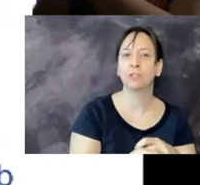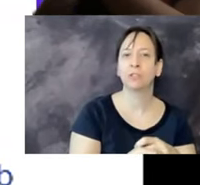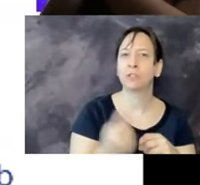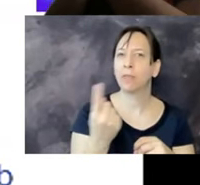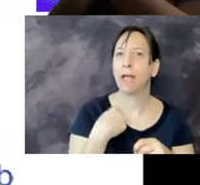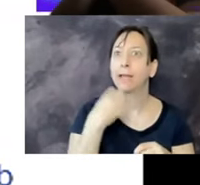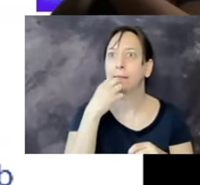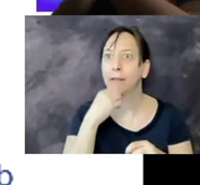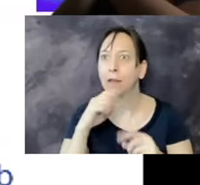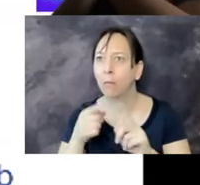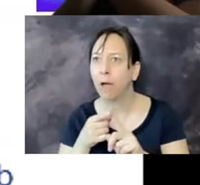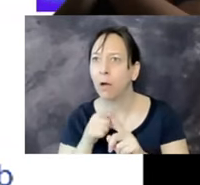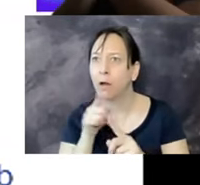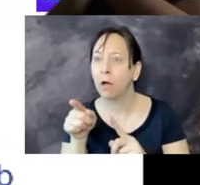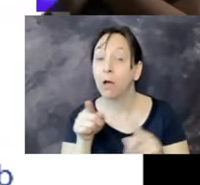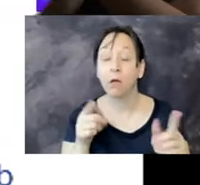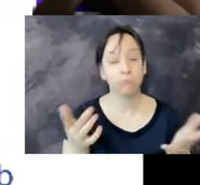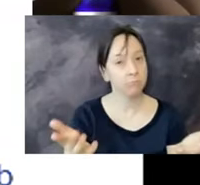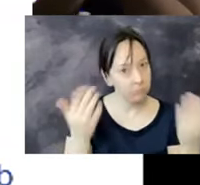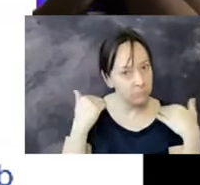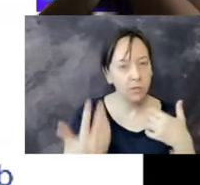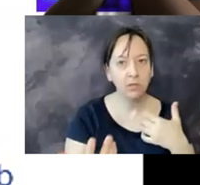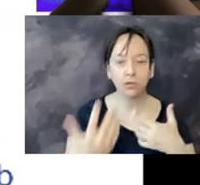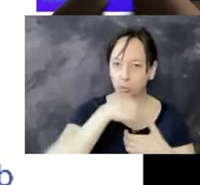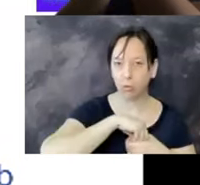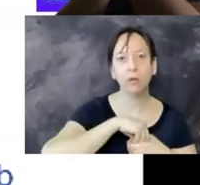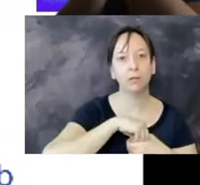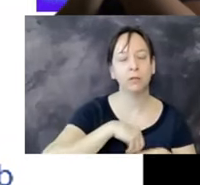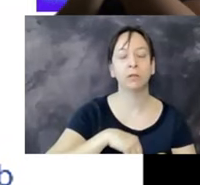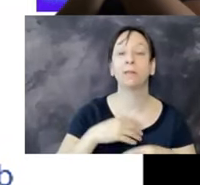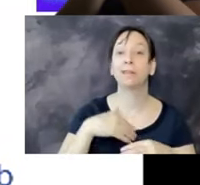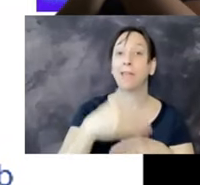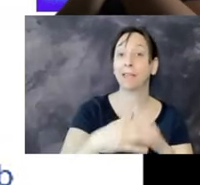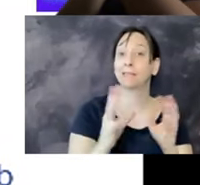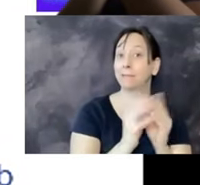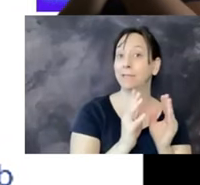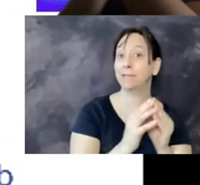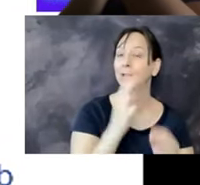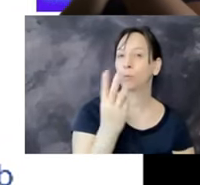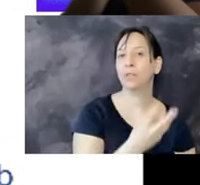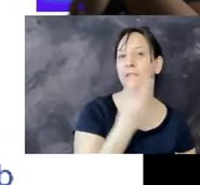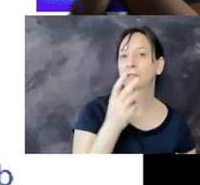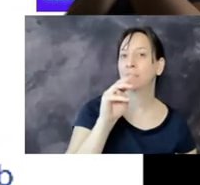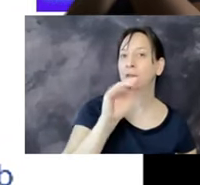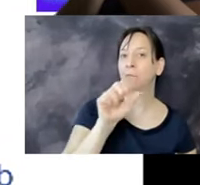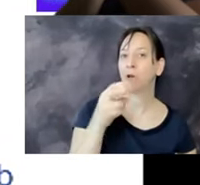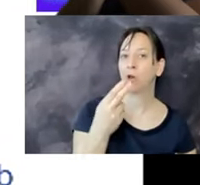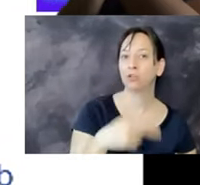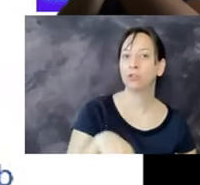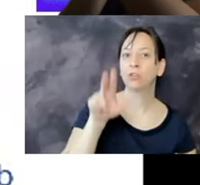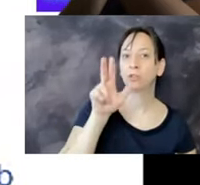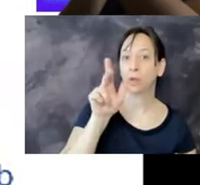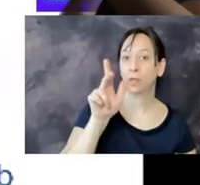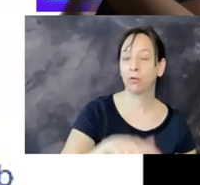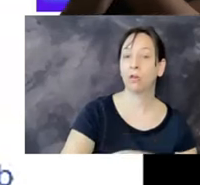please come and join us. Our next virtual meeting will be Wednesday, March 23rd. It's going to take place